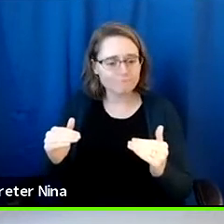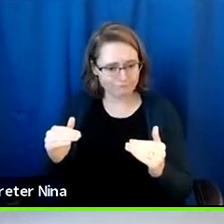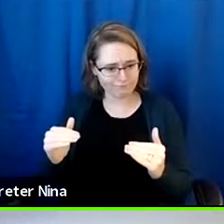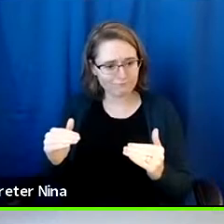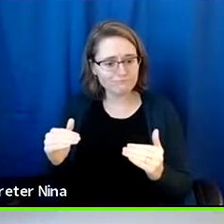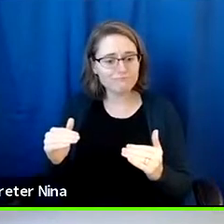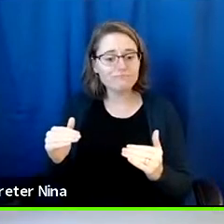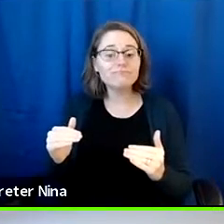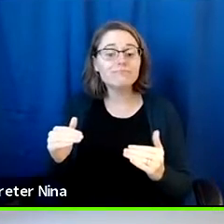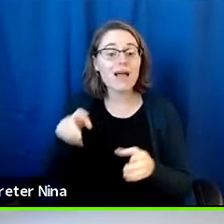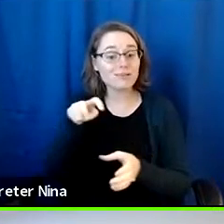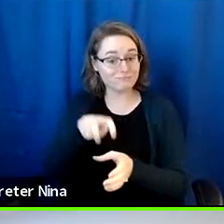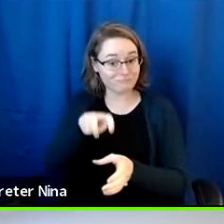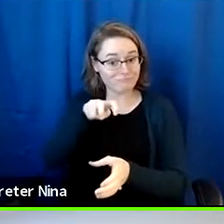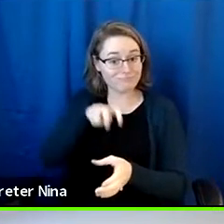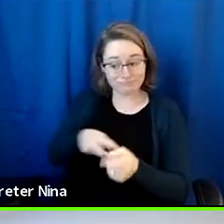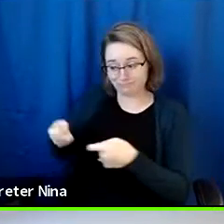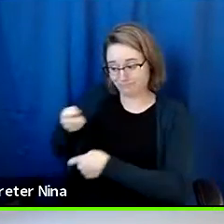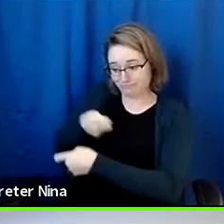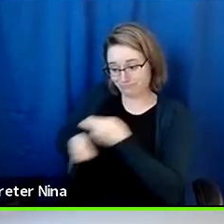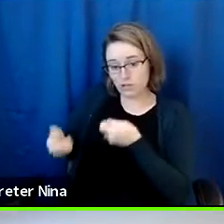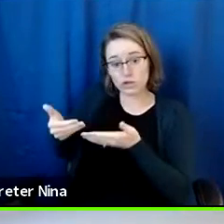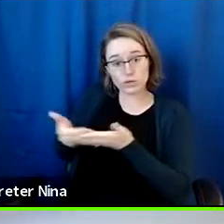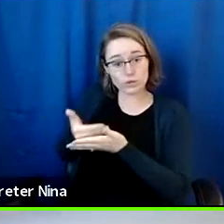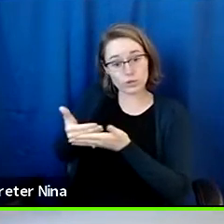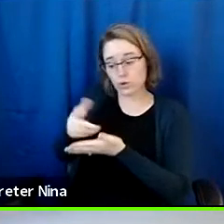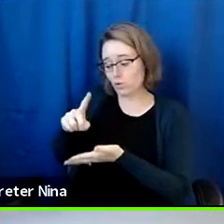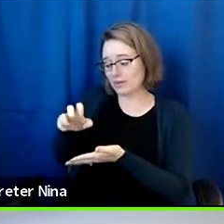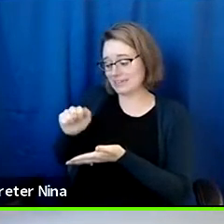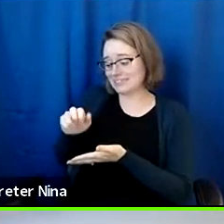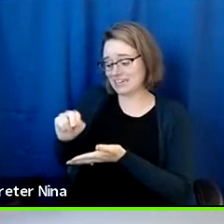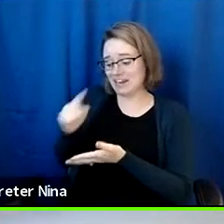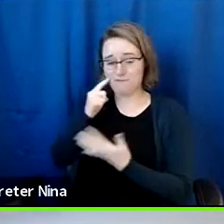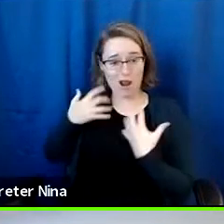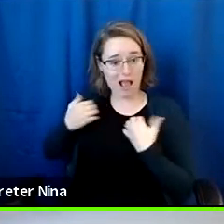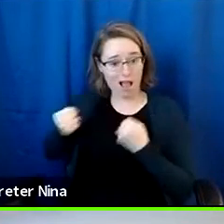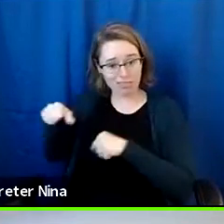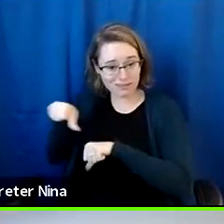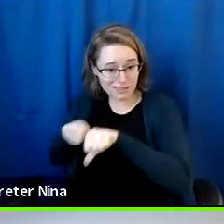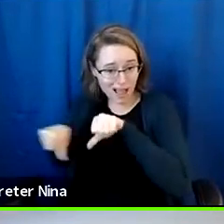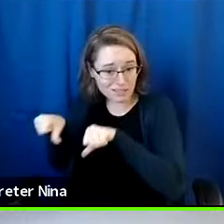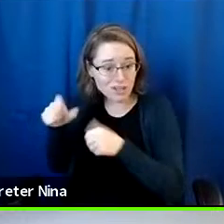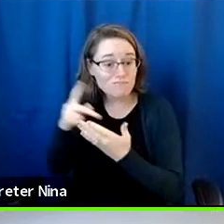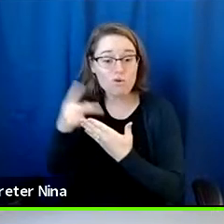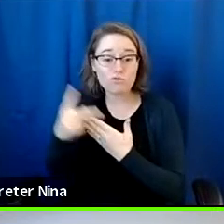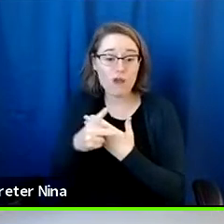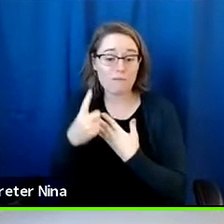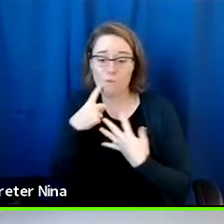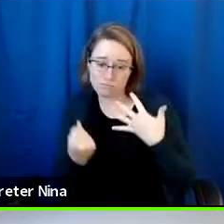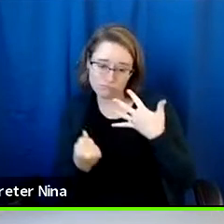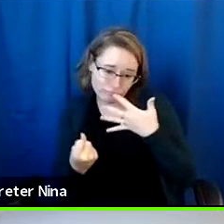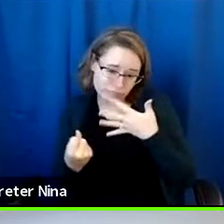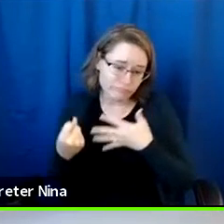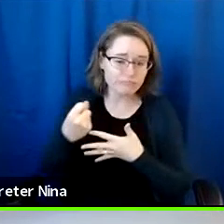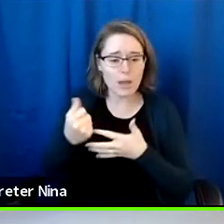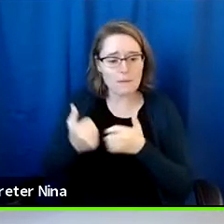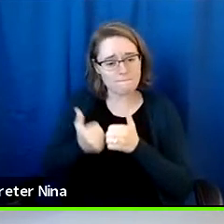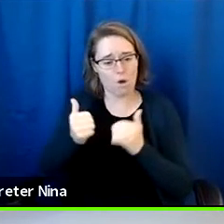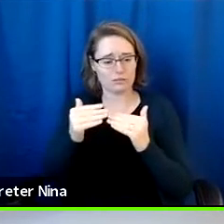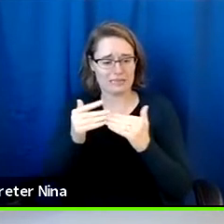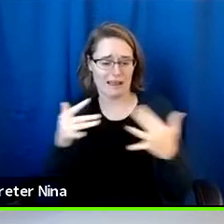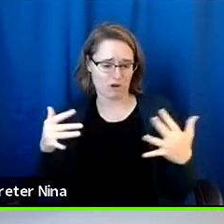passed the baton on to a new dean of health sciences, the program was one of the most diverse in the state of